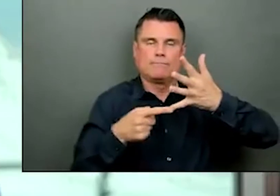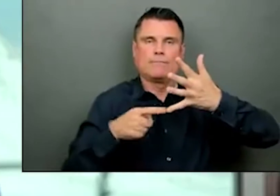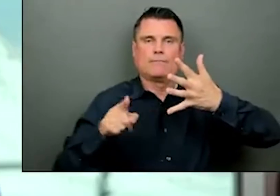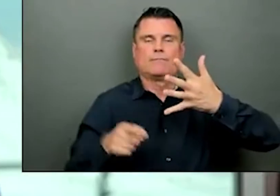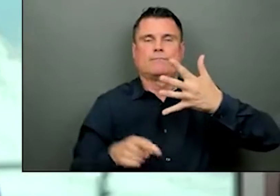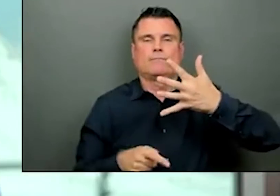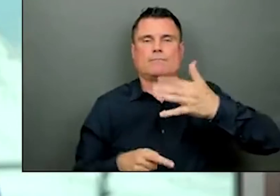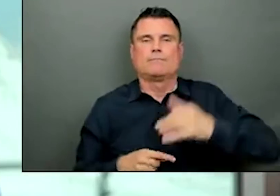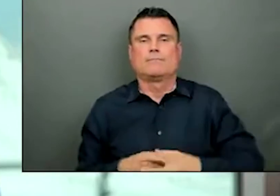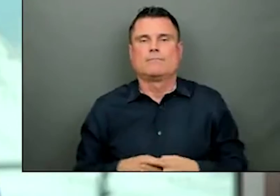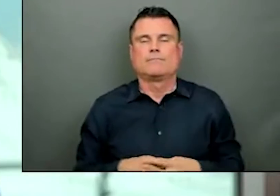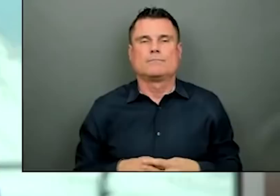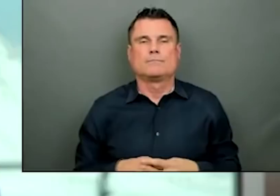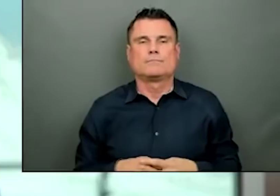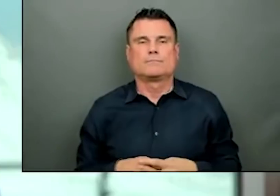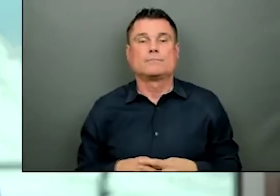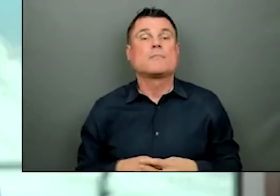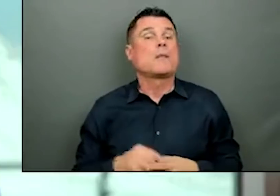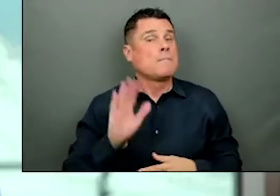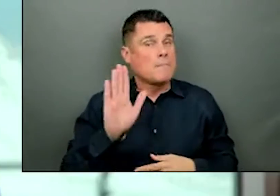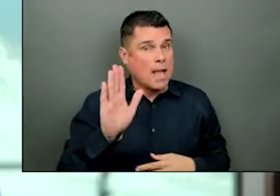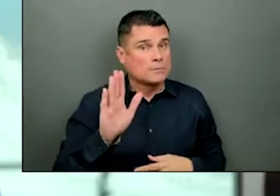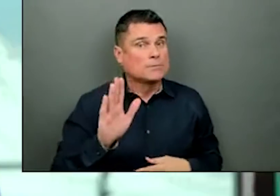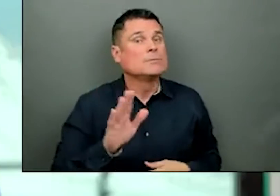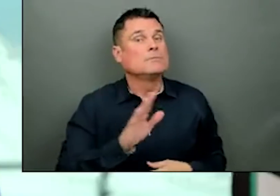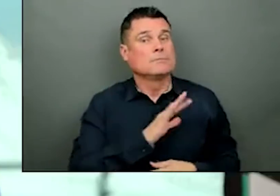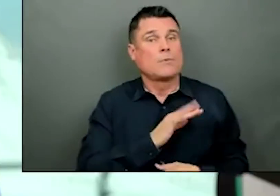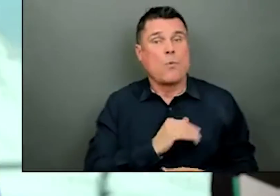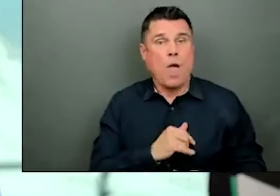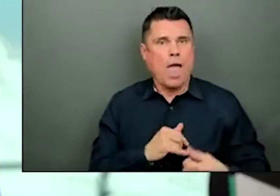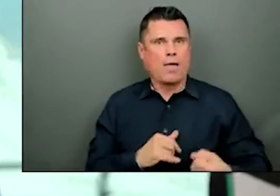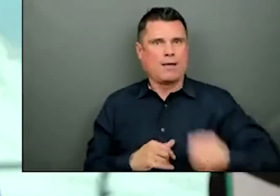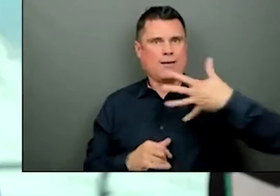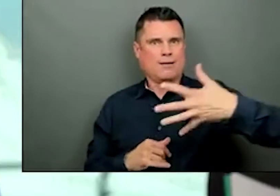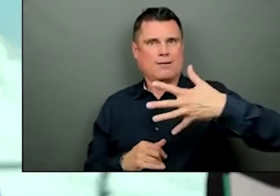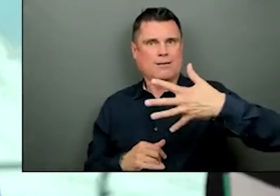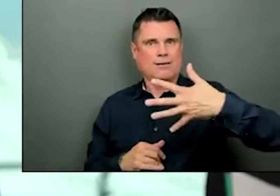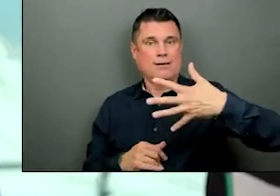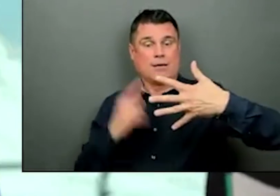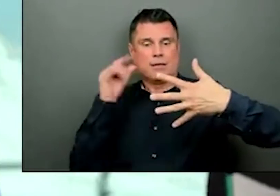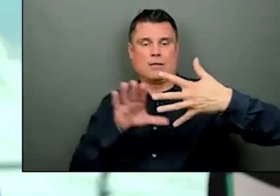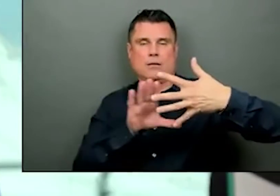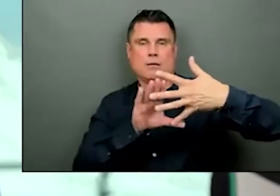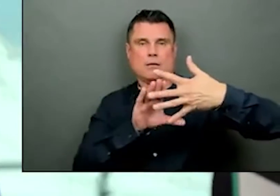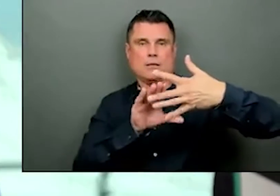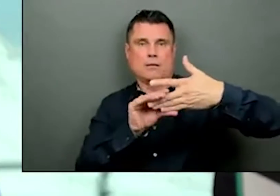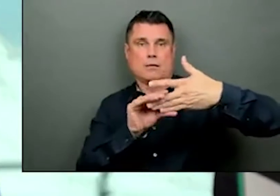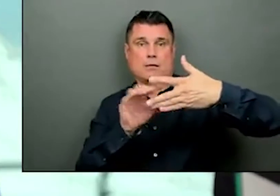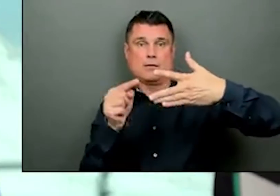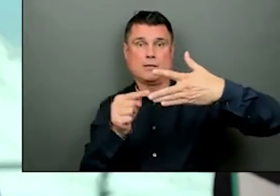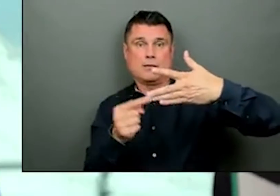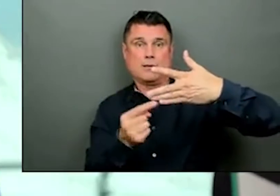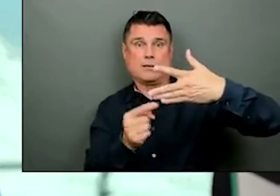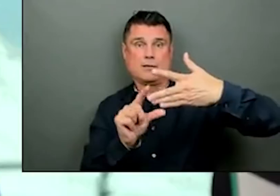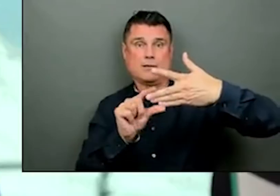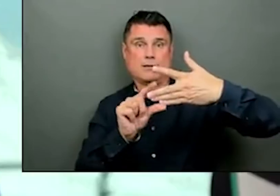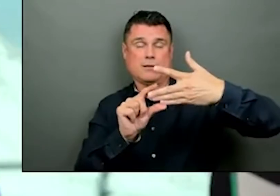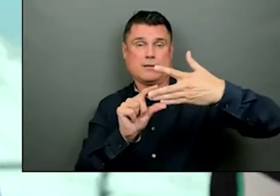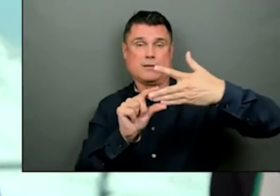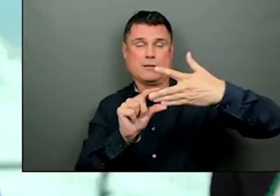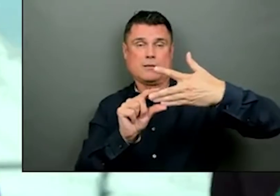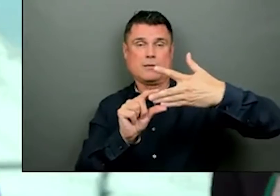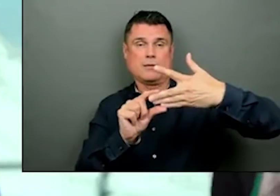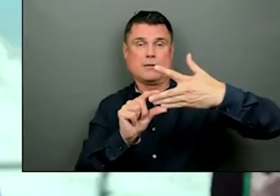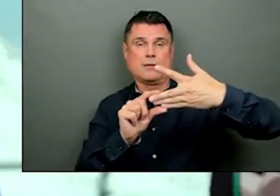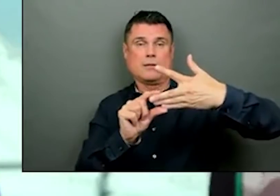Johnson, the Novavax, are fridge-stable vaccines, being able to kickstart our first responder and worker program as soon as they